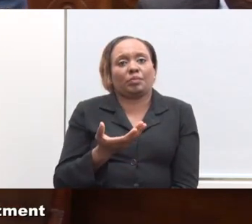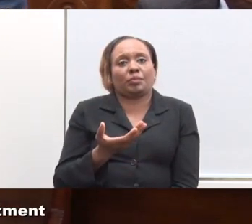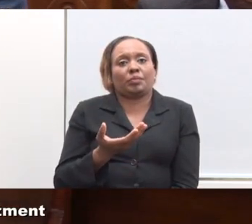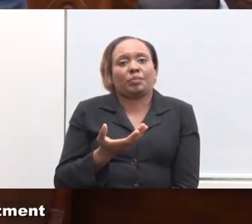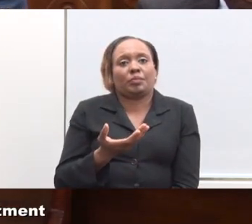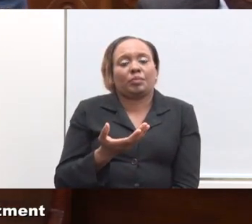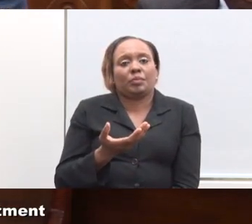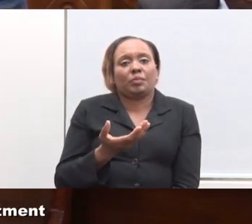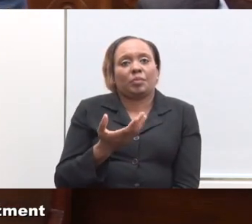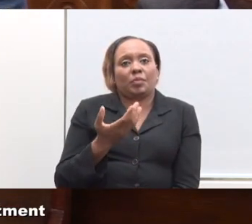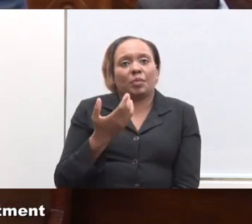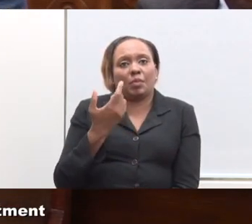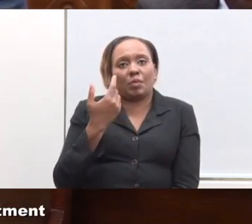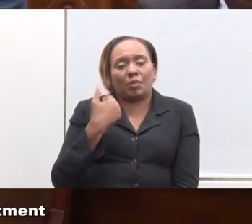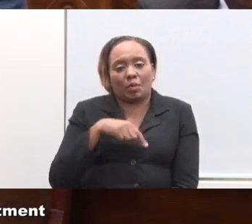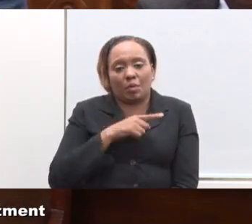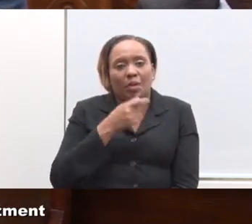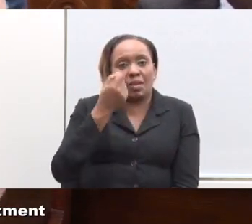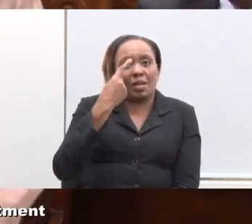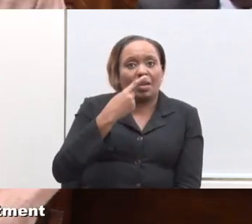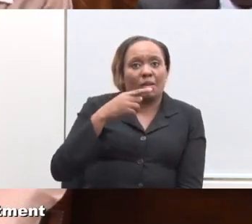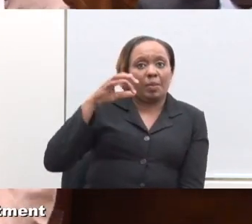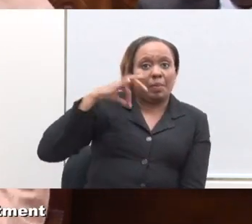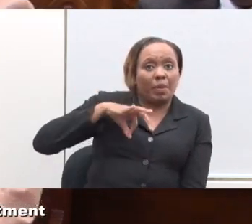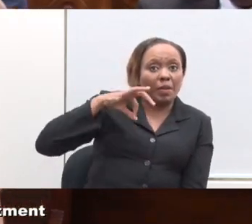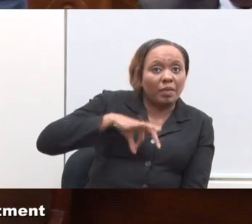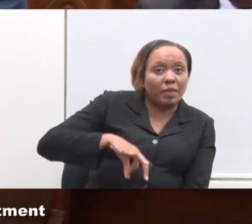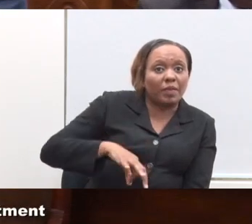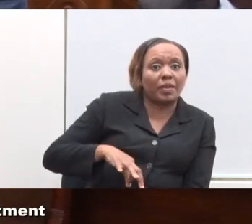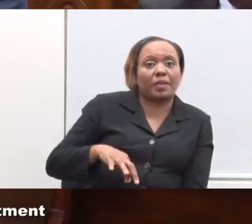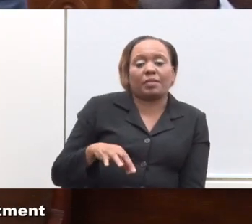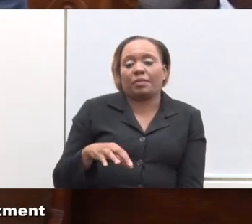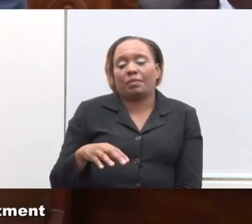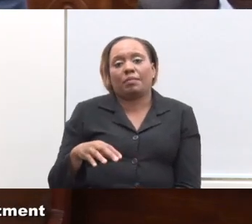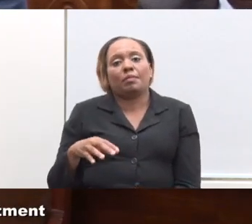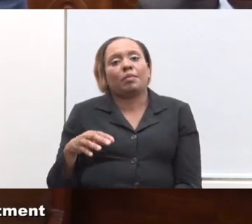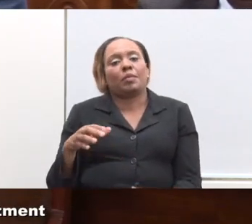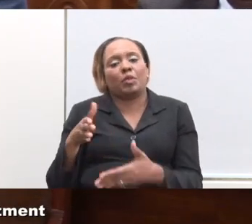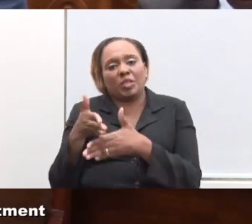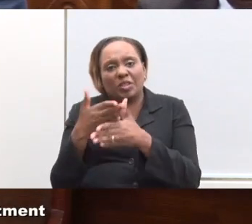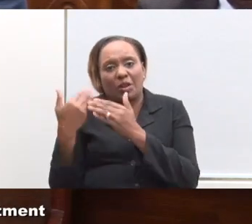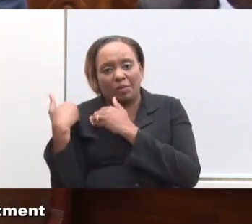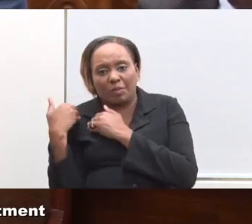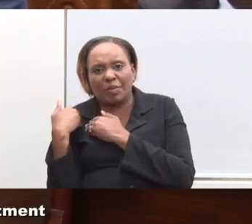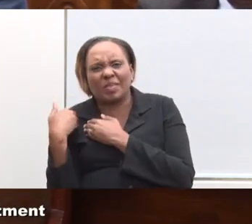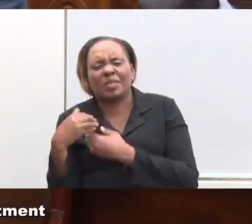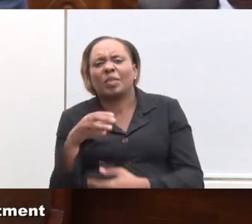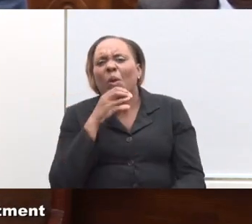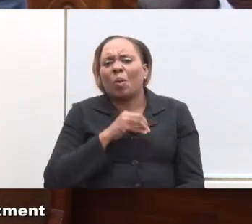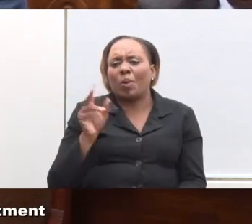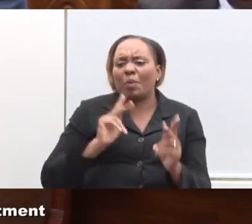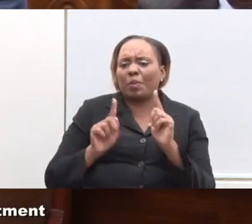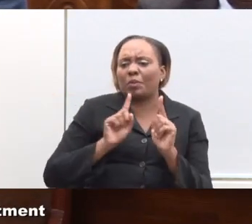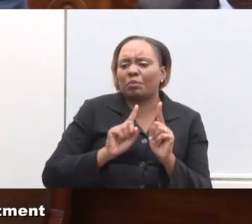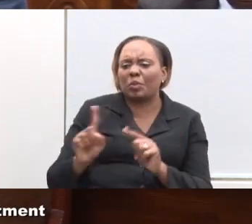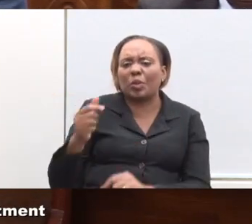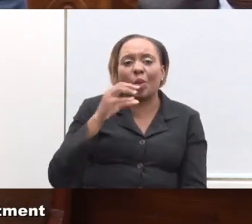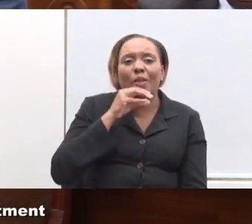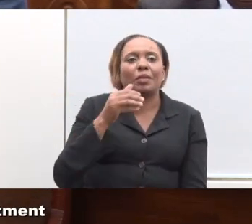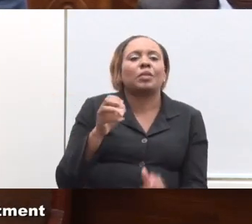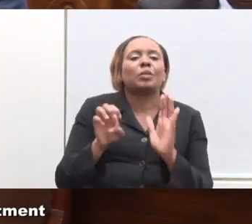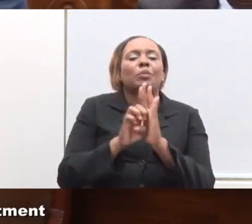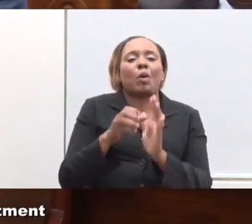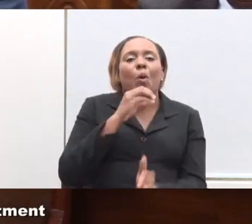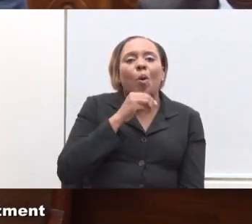with benefit comes burden. You ever see how the little old ladies going to pay the credit union the